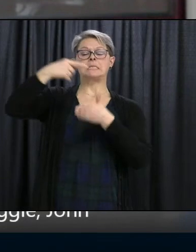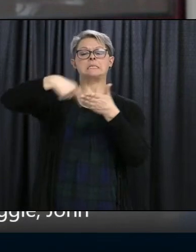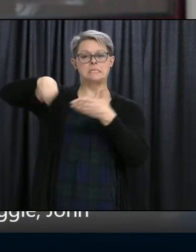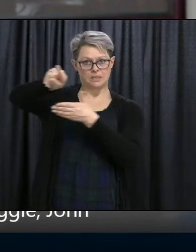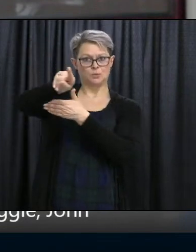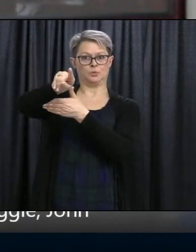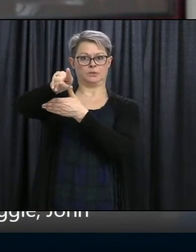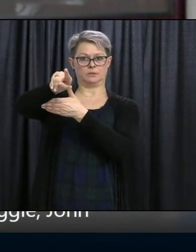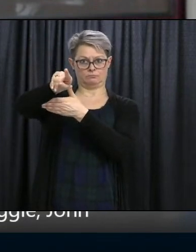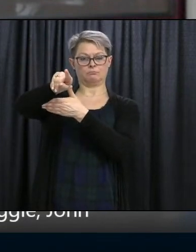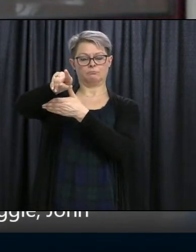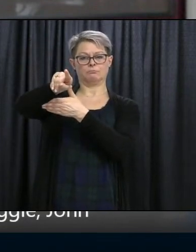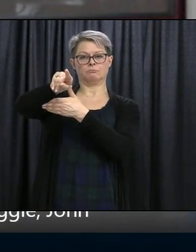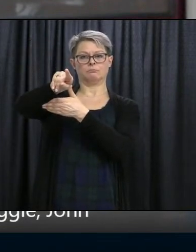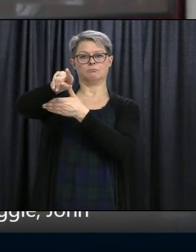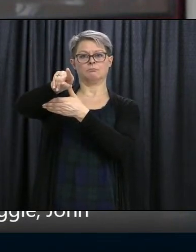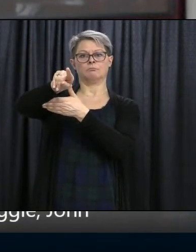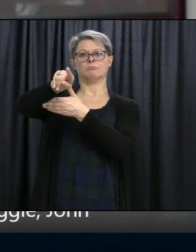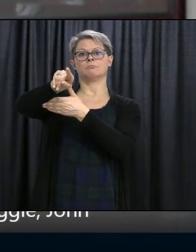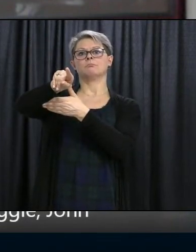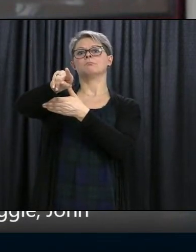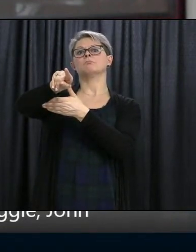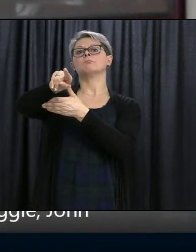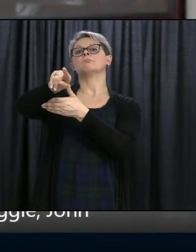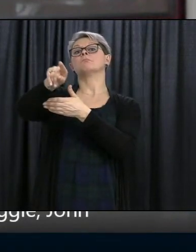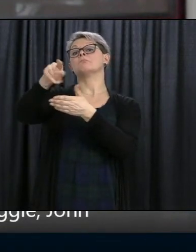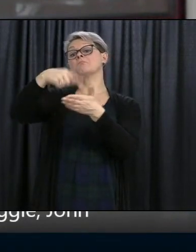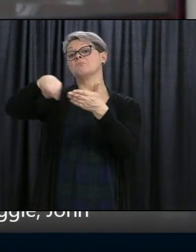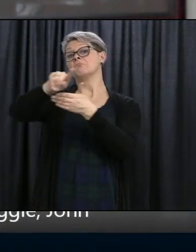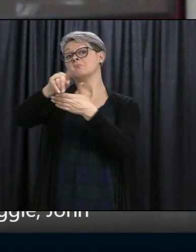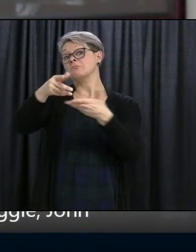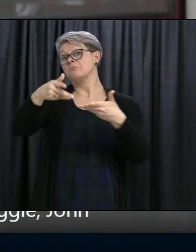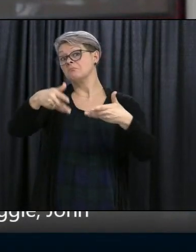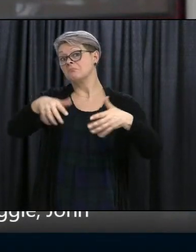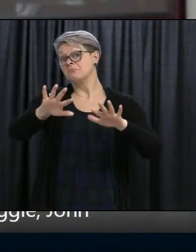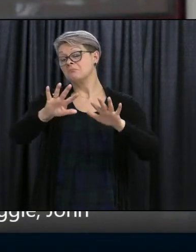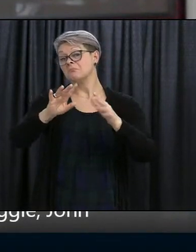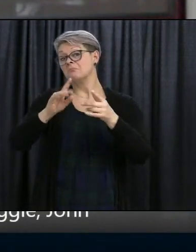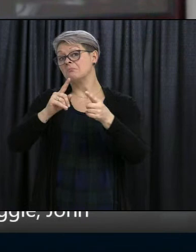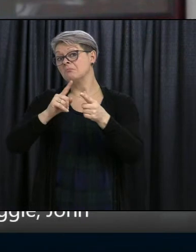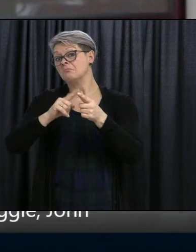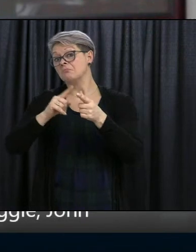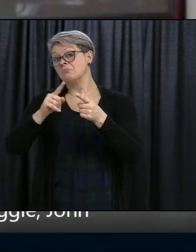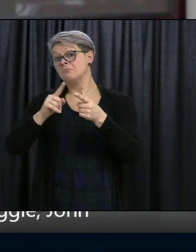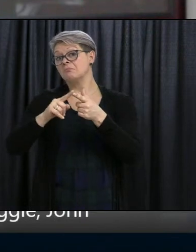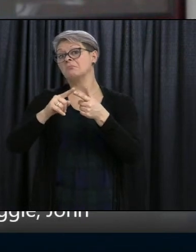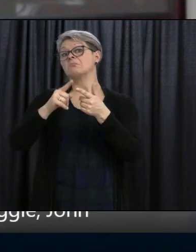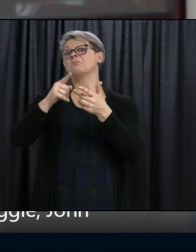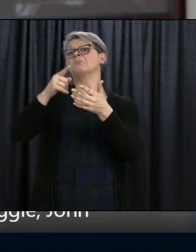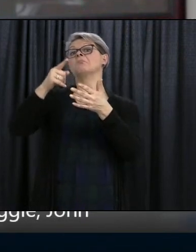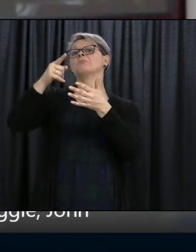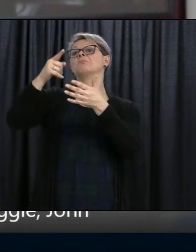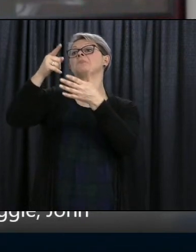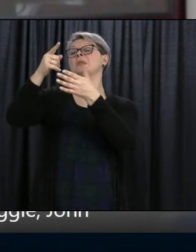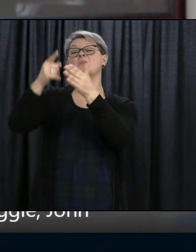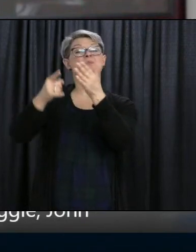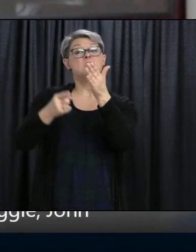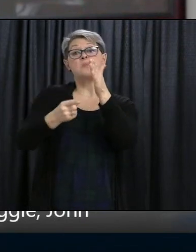week, and then thereafter at least a tray per week to the end of